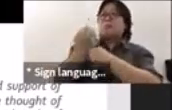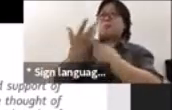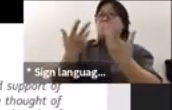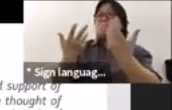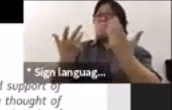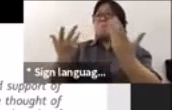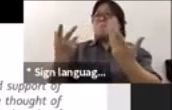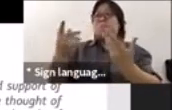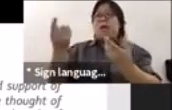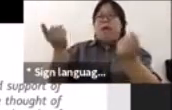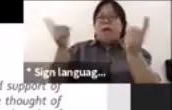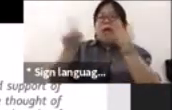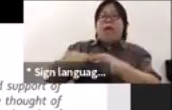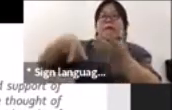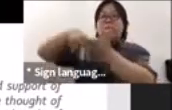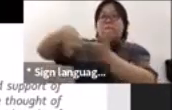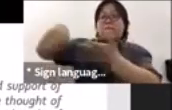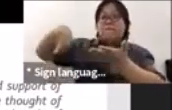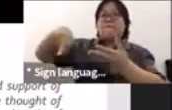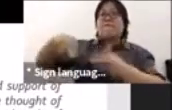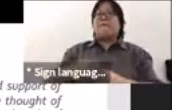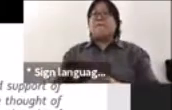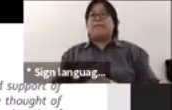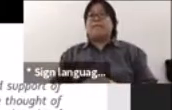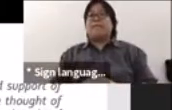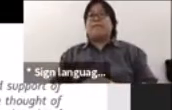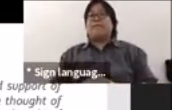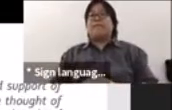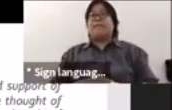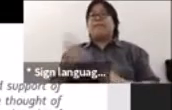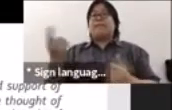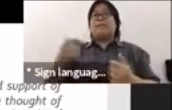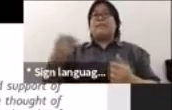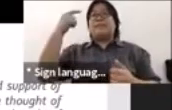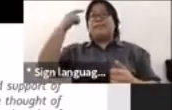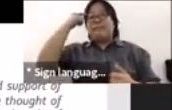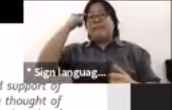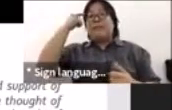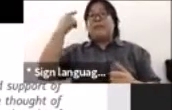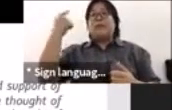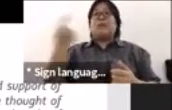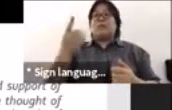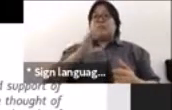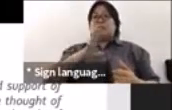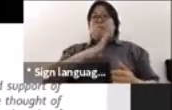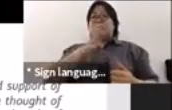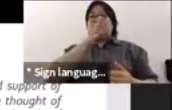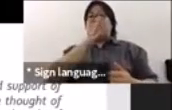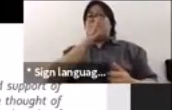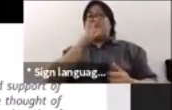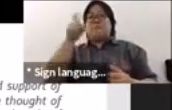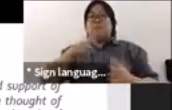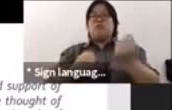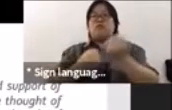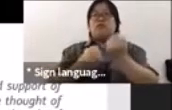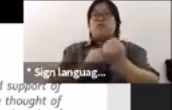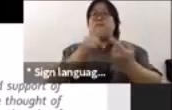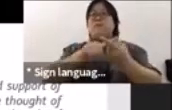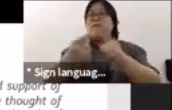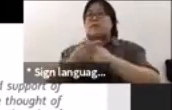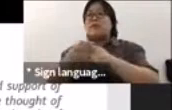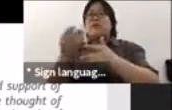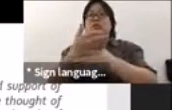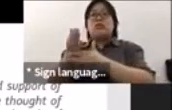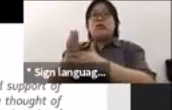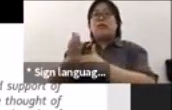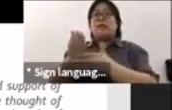the amputation. He replied that one cannot share every thoughts with one's own mother. You also need support to friends to share